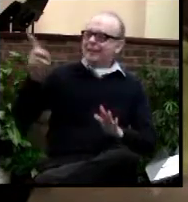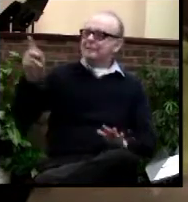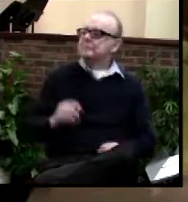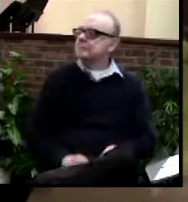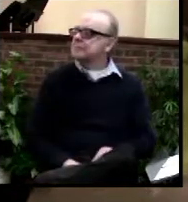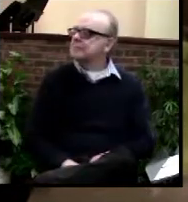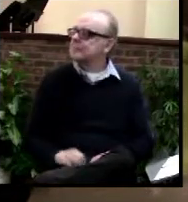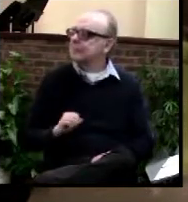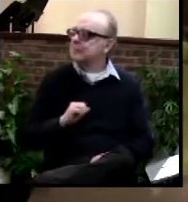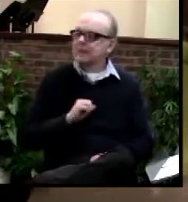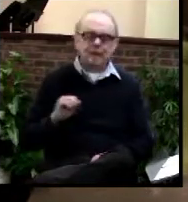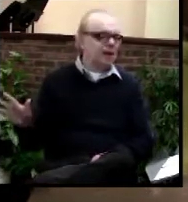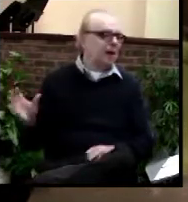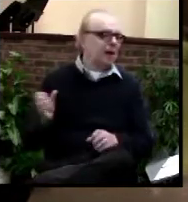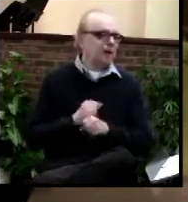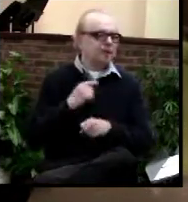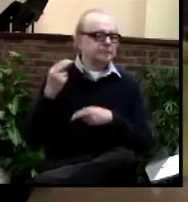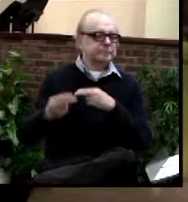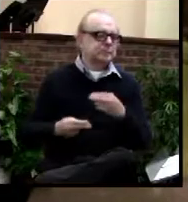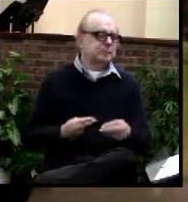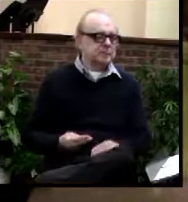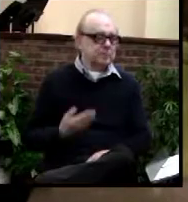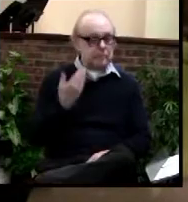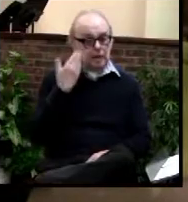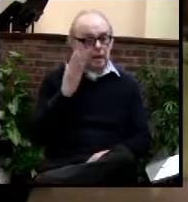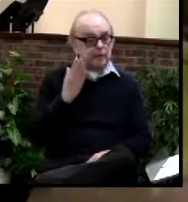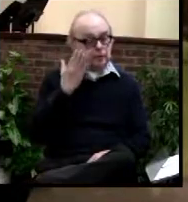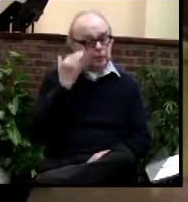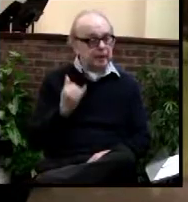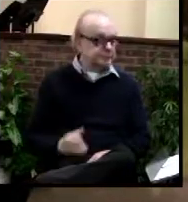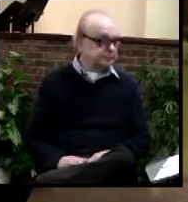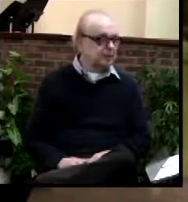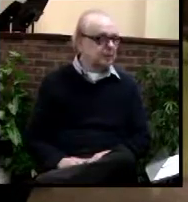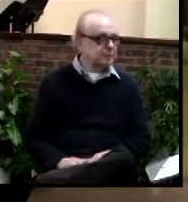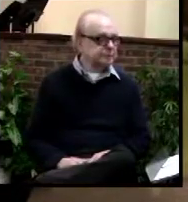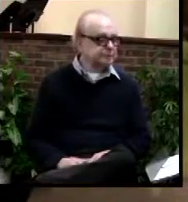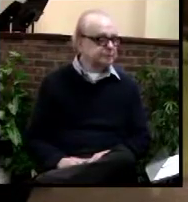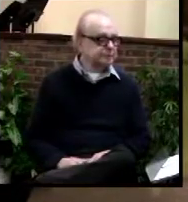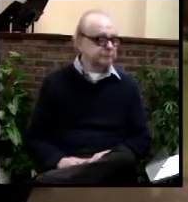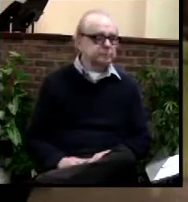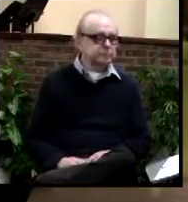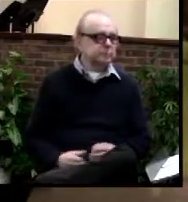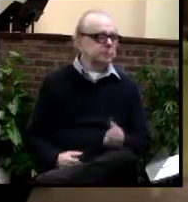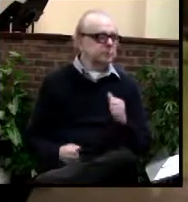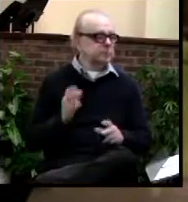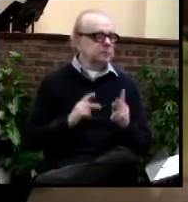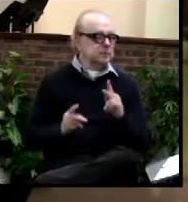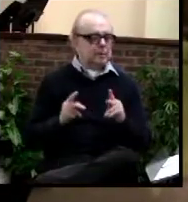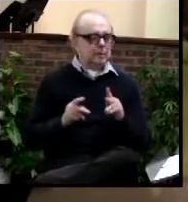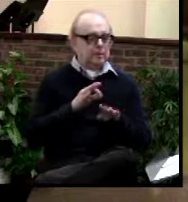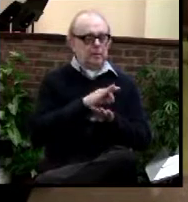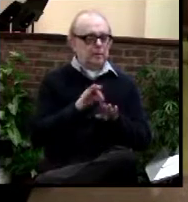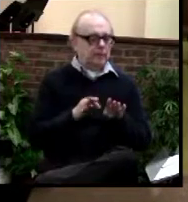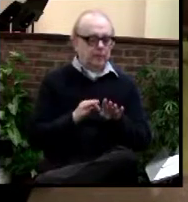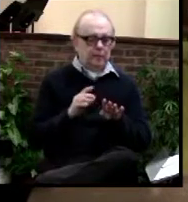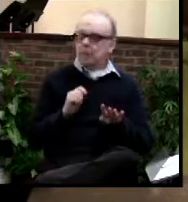We all inherited them. I have no idea why, but it is. You know how most people's feet, your toes are